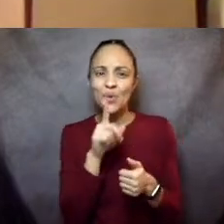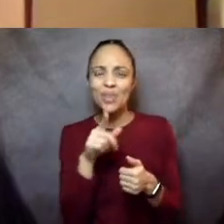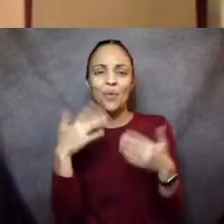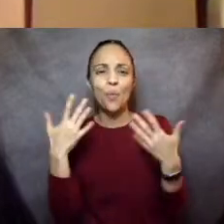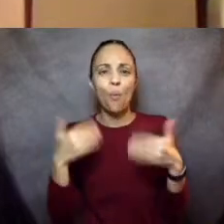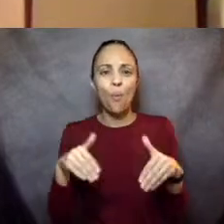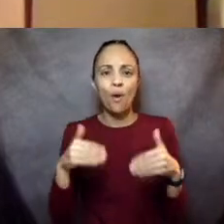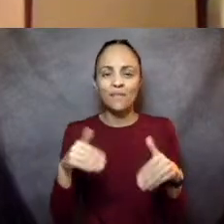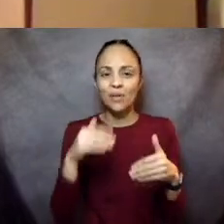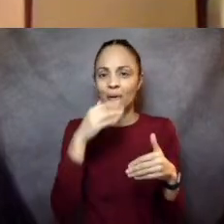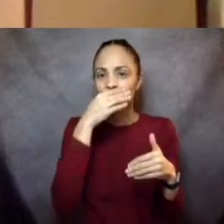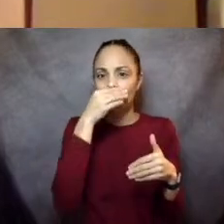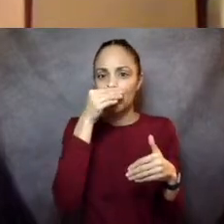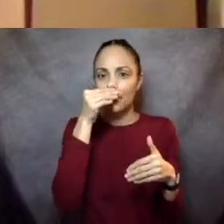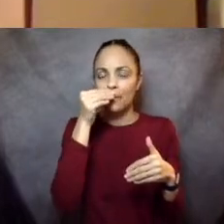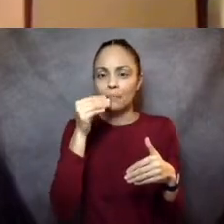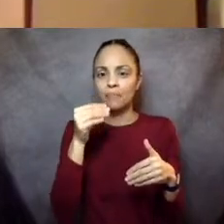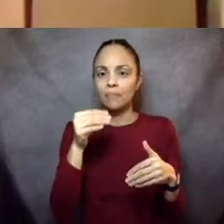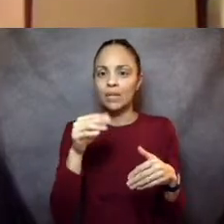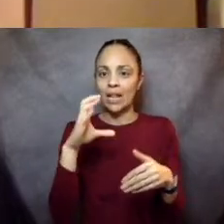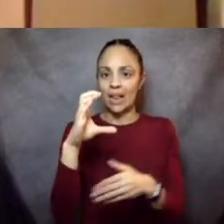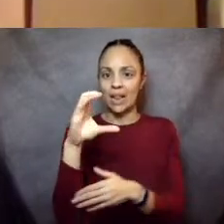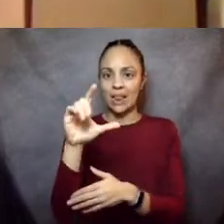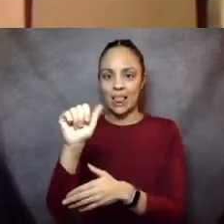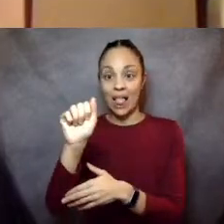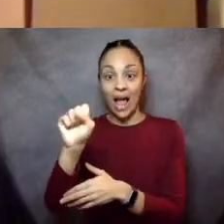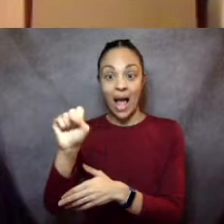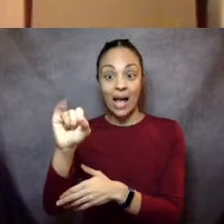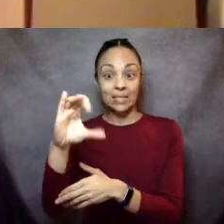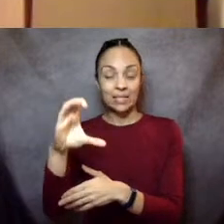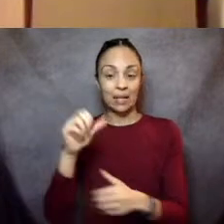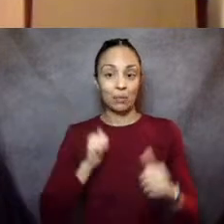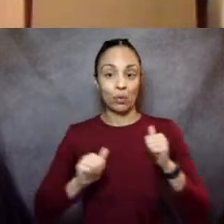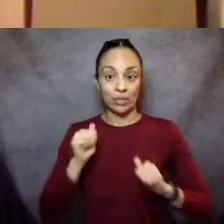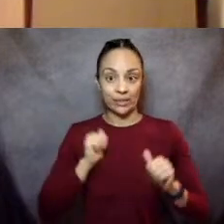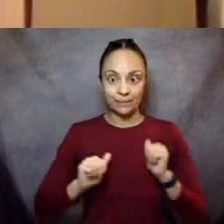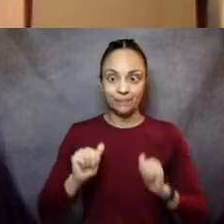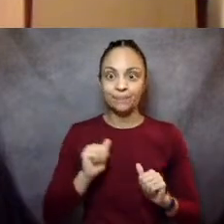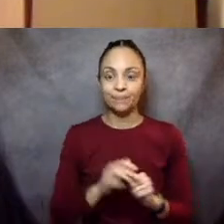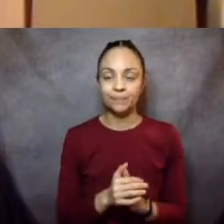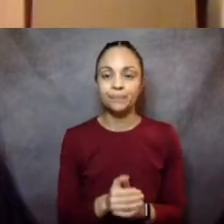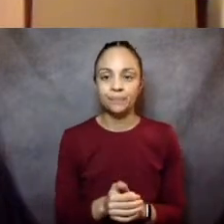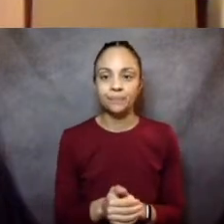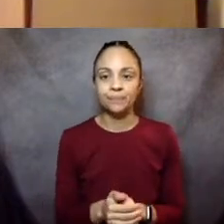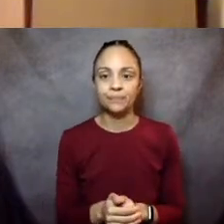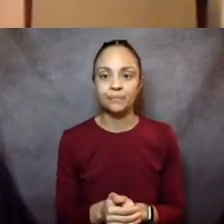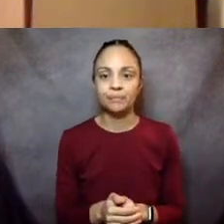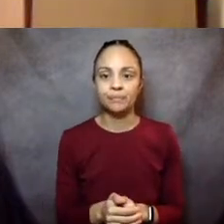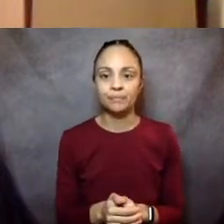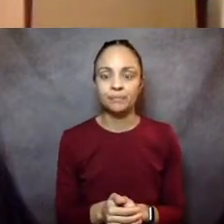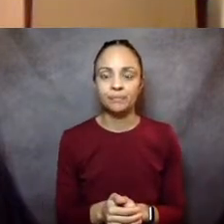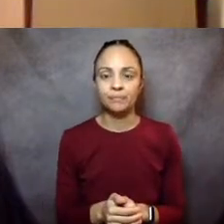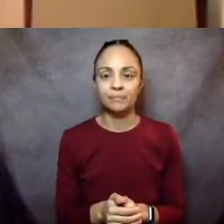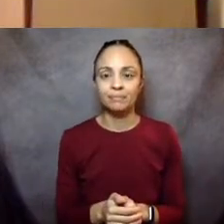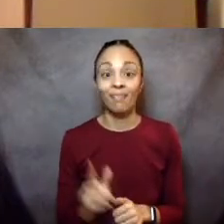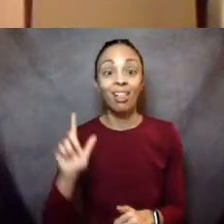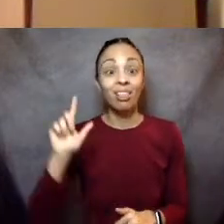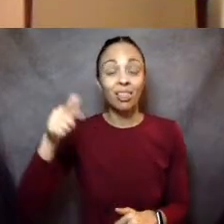pieces. But then what I ended up doing was auditioning for Alvin